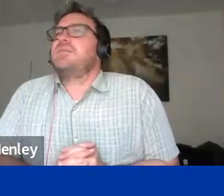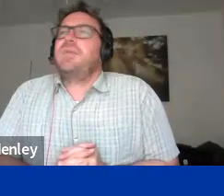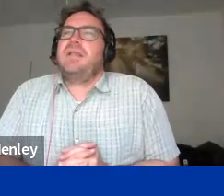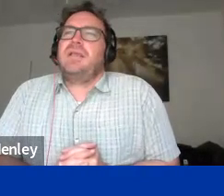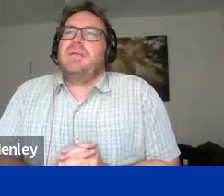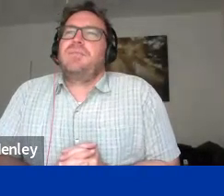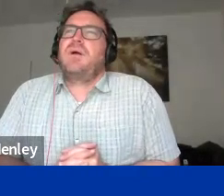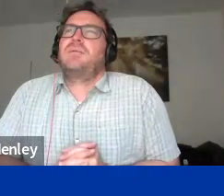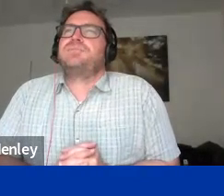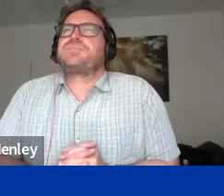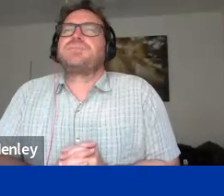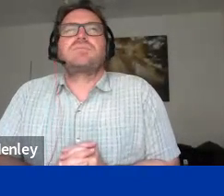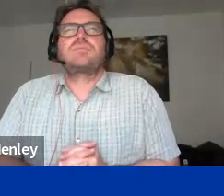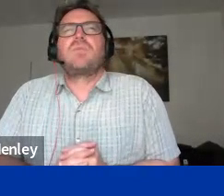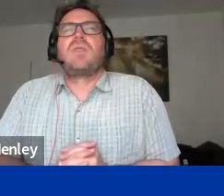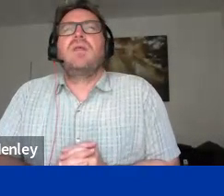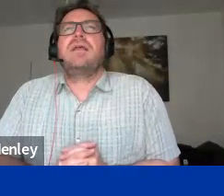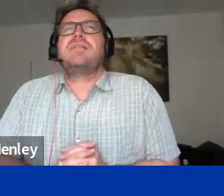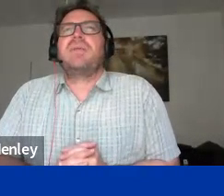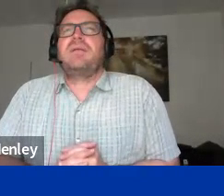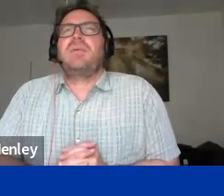not as many